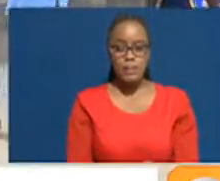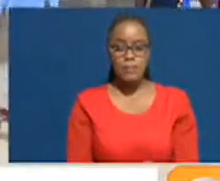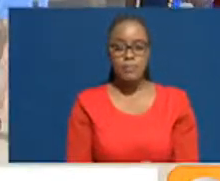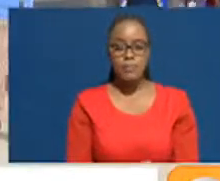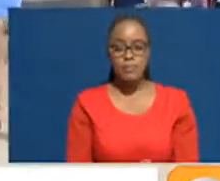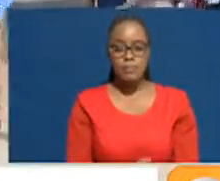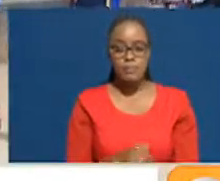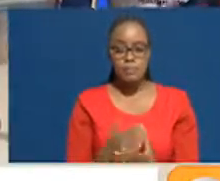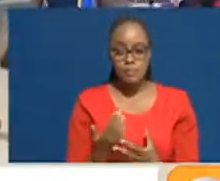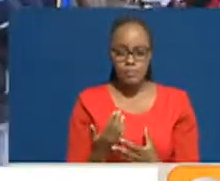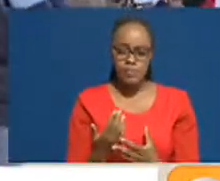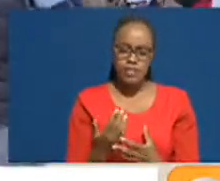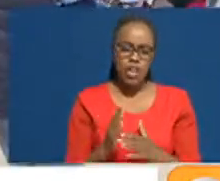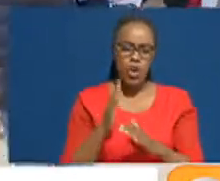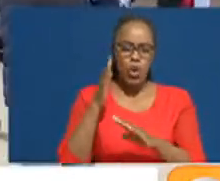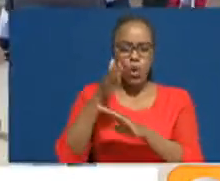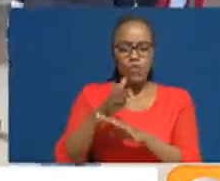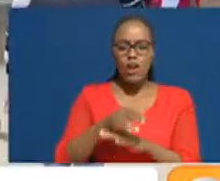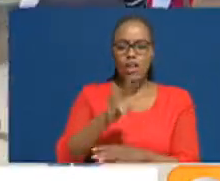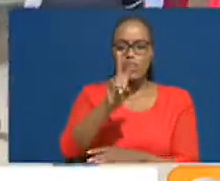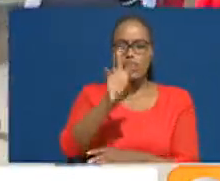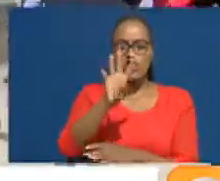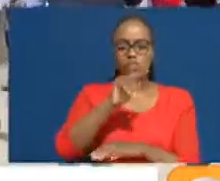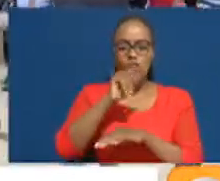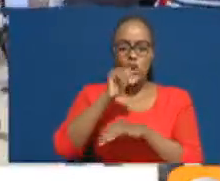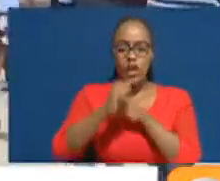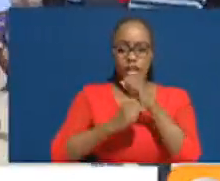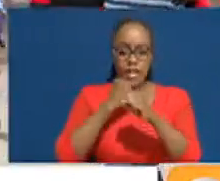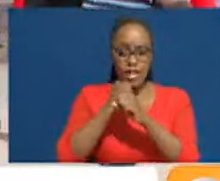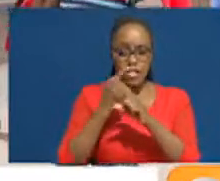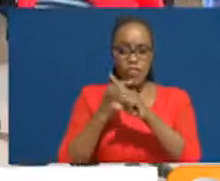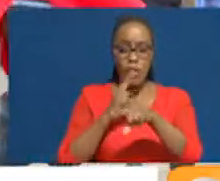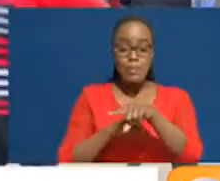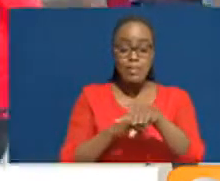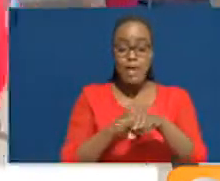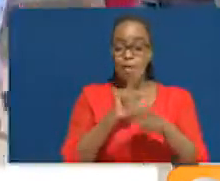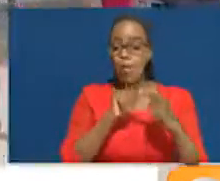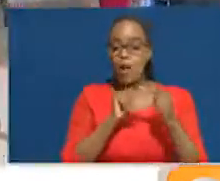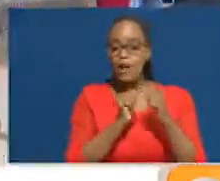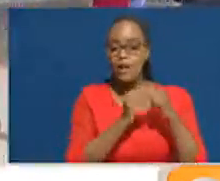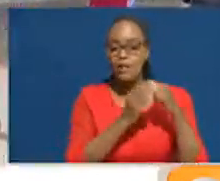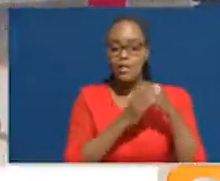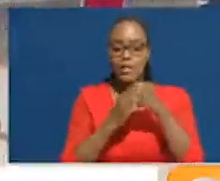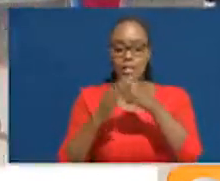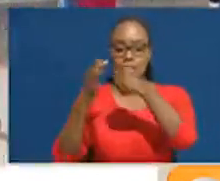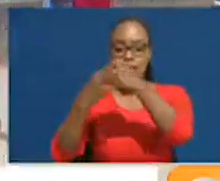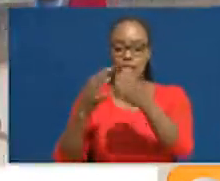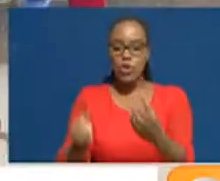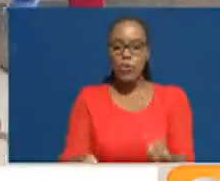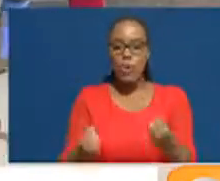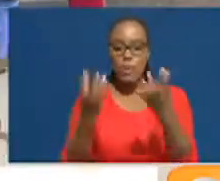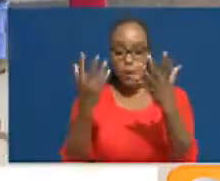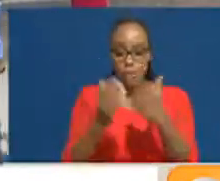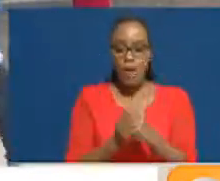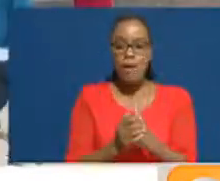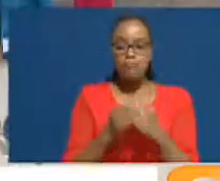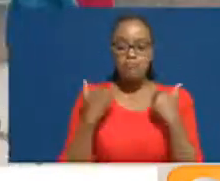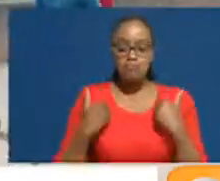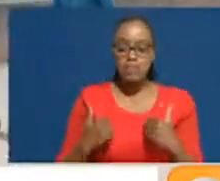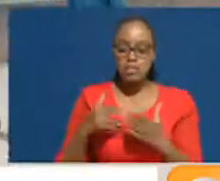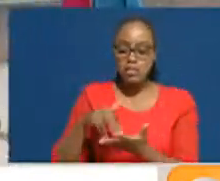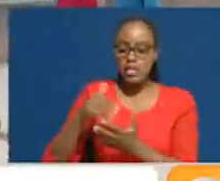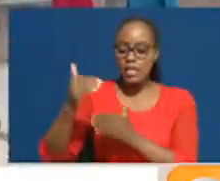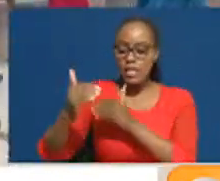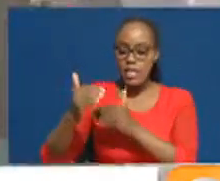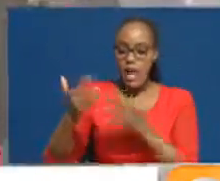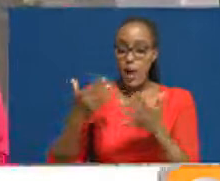It is slightly over 24 years since the 1998 bomb blast. I am standing right next to where it